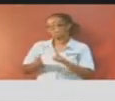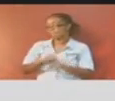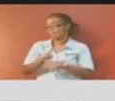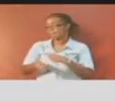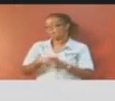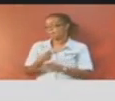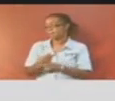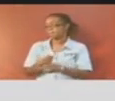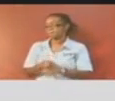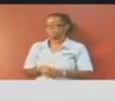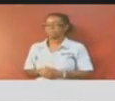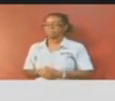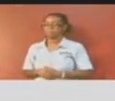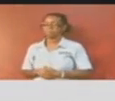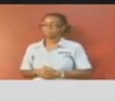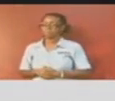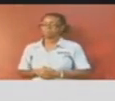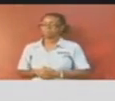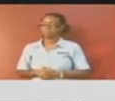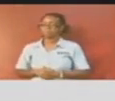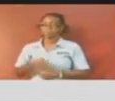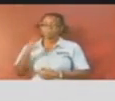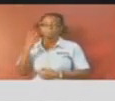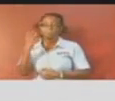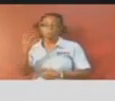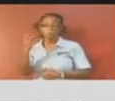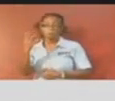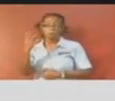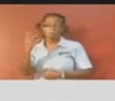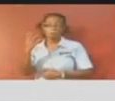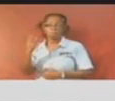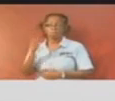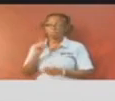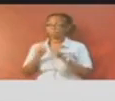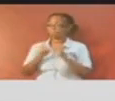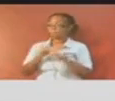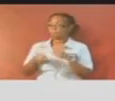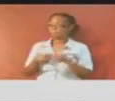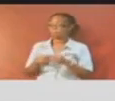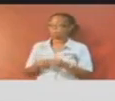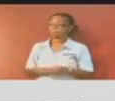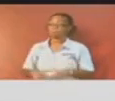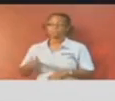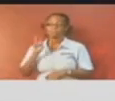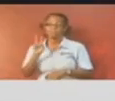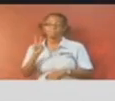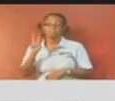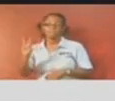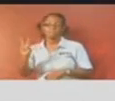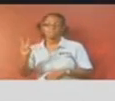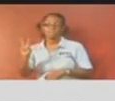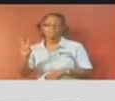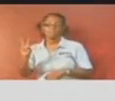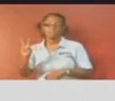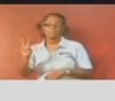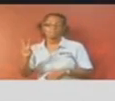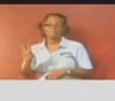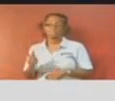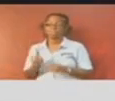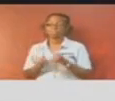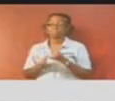vaccine generation, there are really four major platforms. Viral vector platform, of course, as we know, the vaccine we're using in Trinidad right